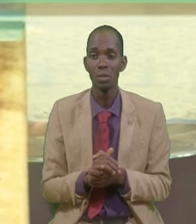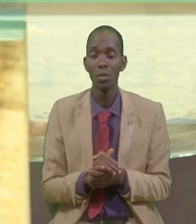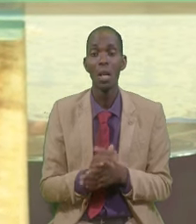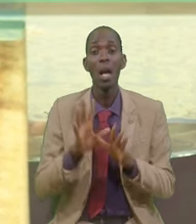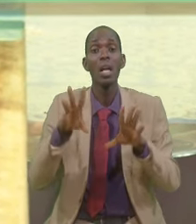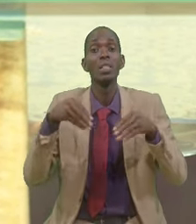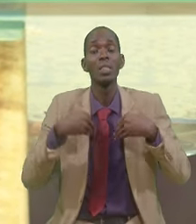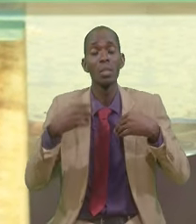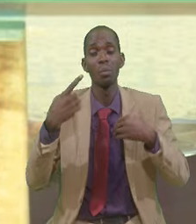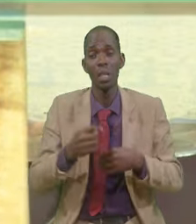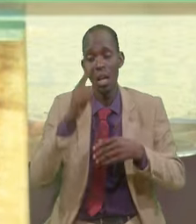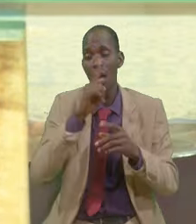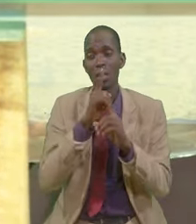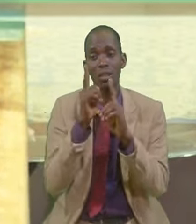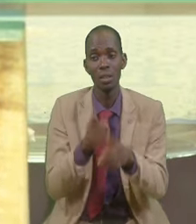Believe the answer.